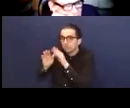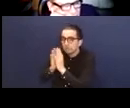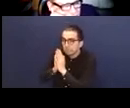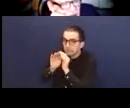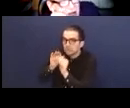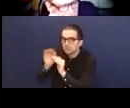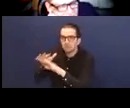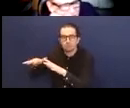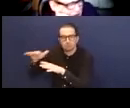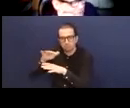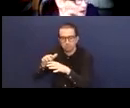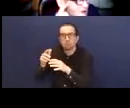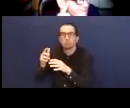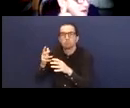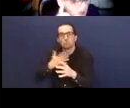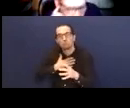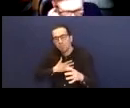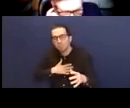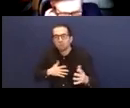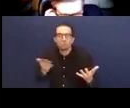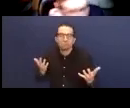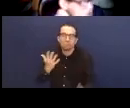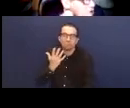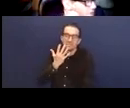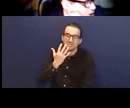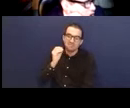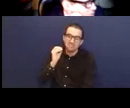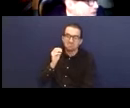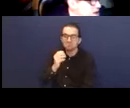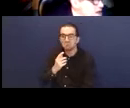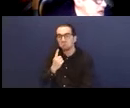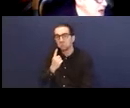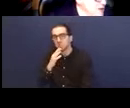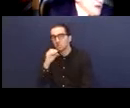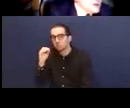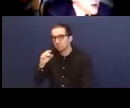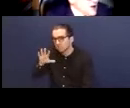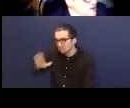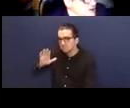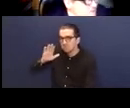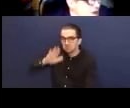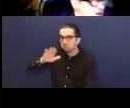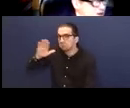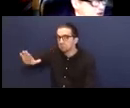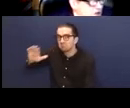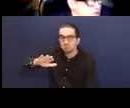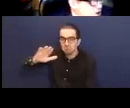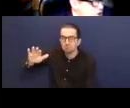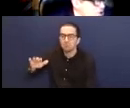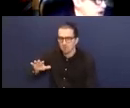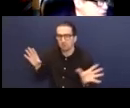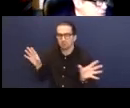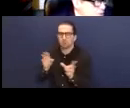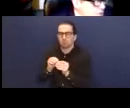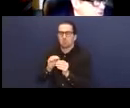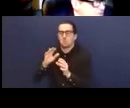sector, each region, and then randomize it. And that's how the numbers would have been got. And they went and they asked them this question: because